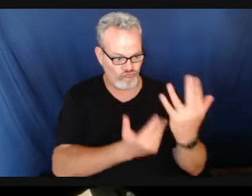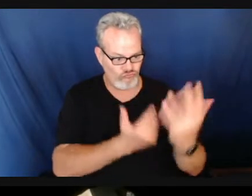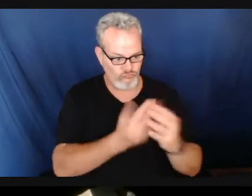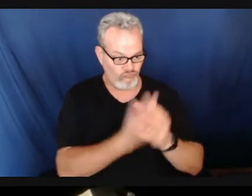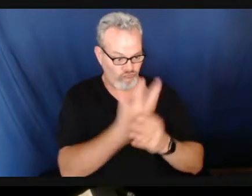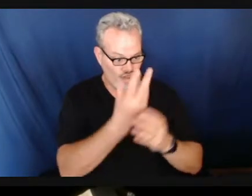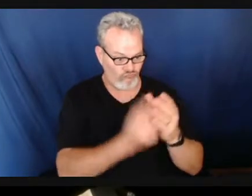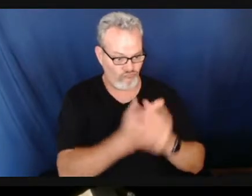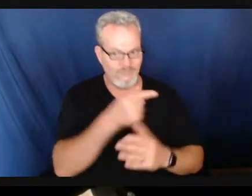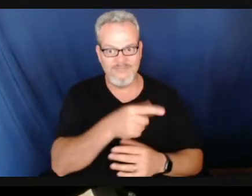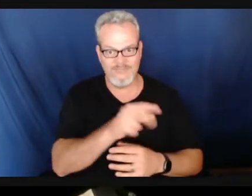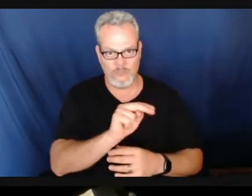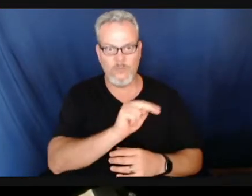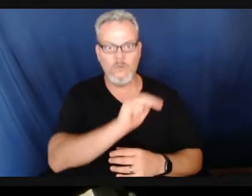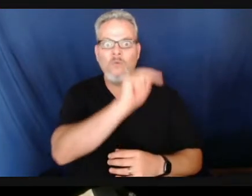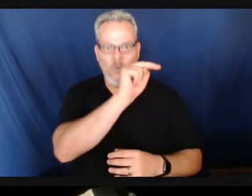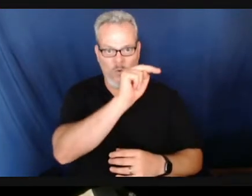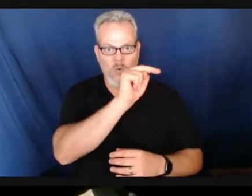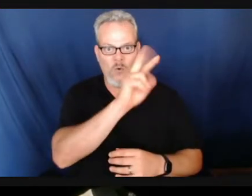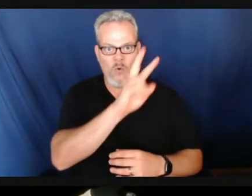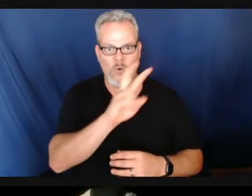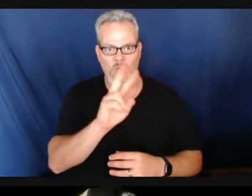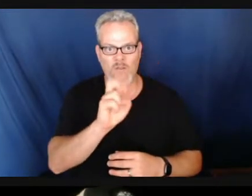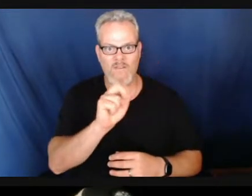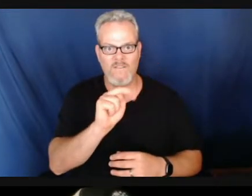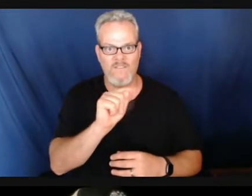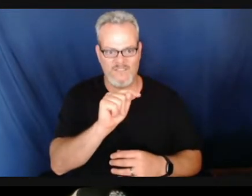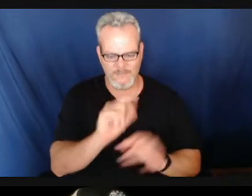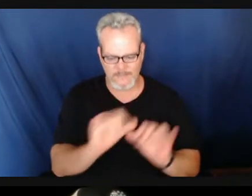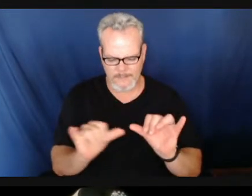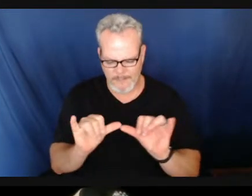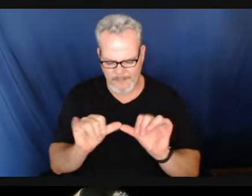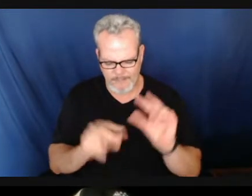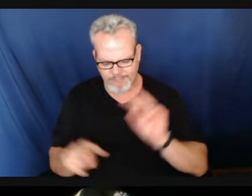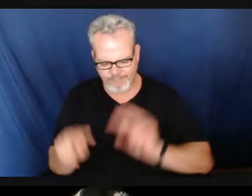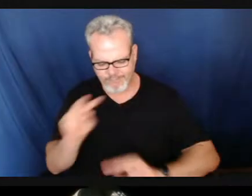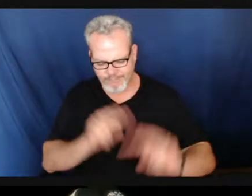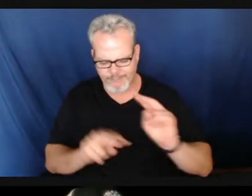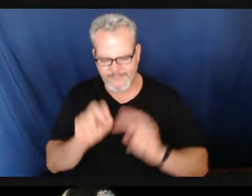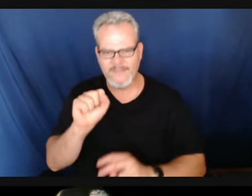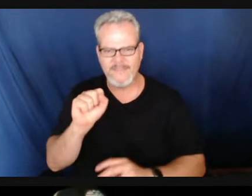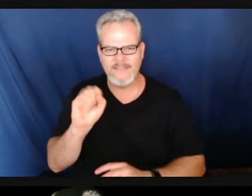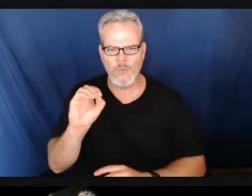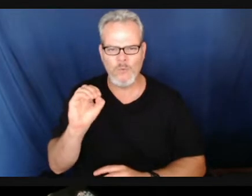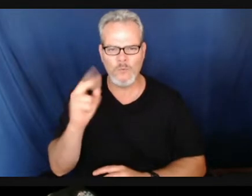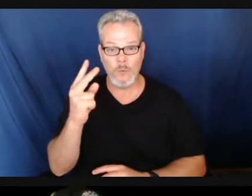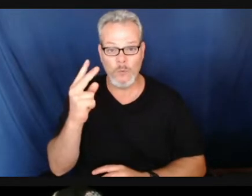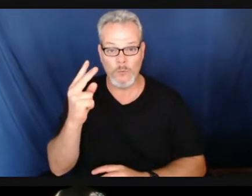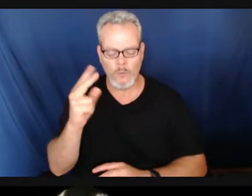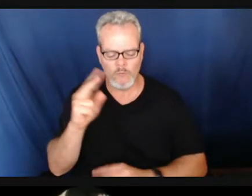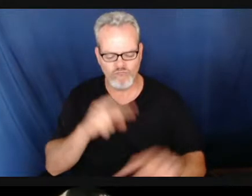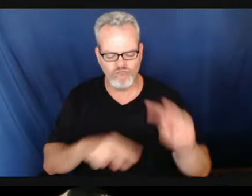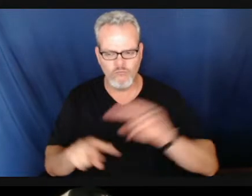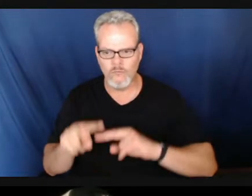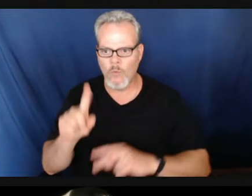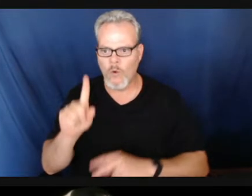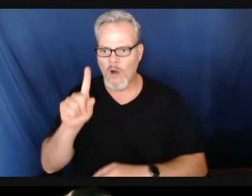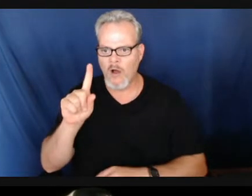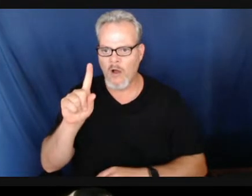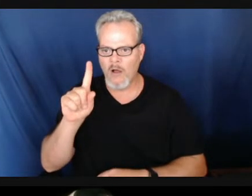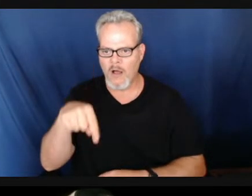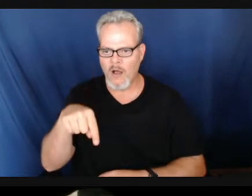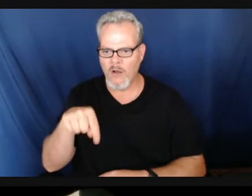They note that they measured the SO2 rate on April 30th at 1,350 tons per